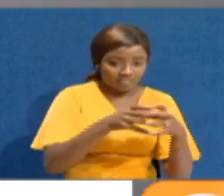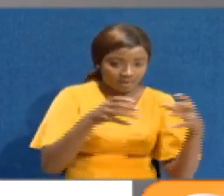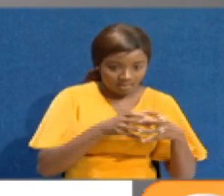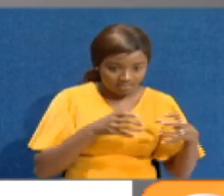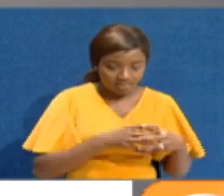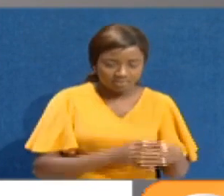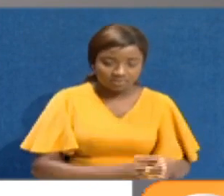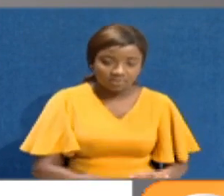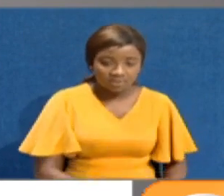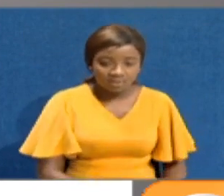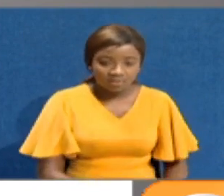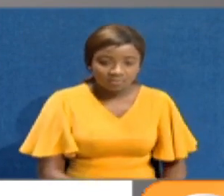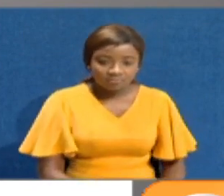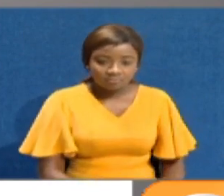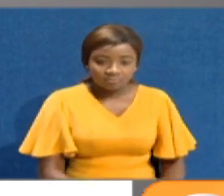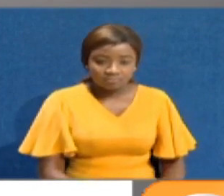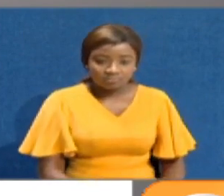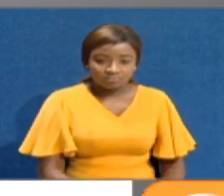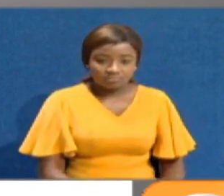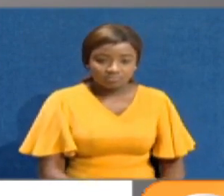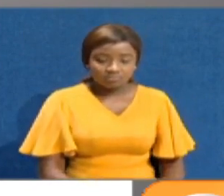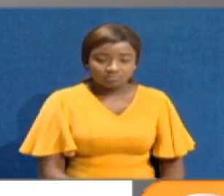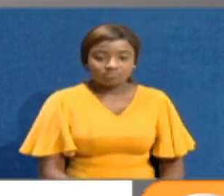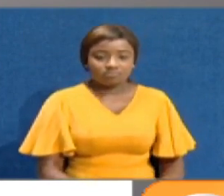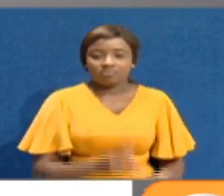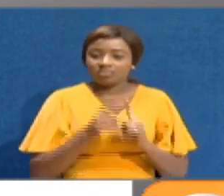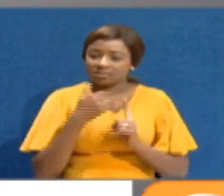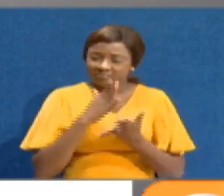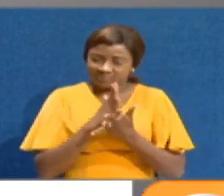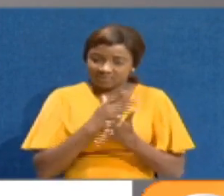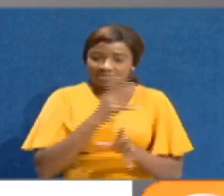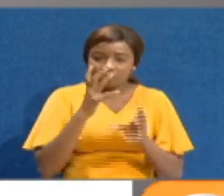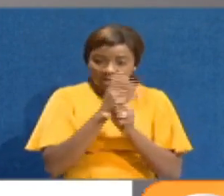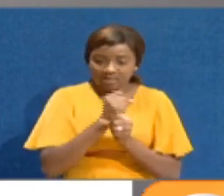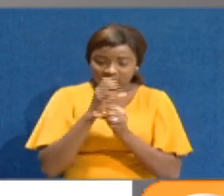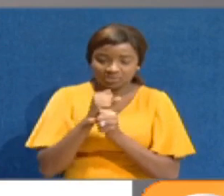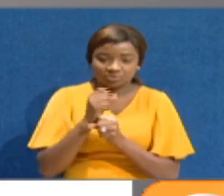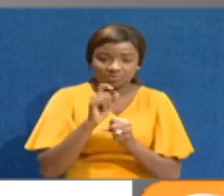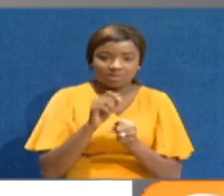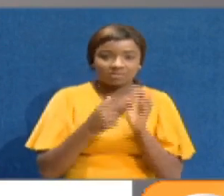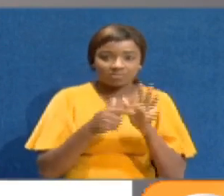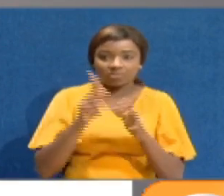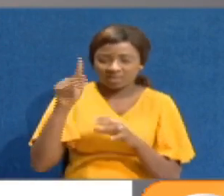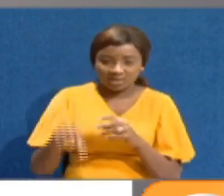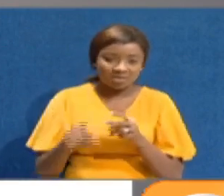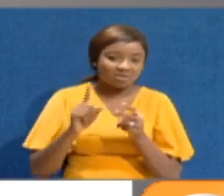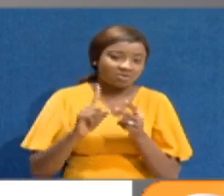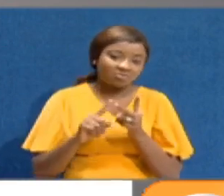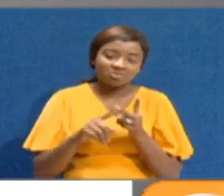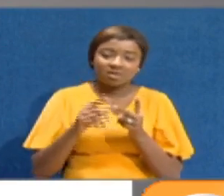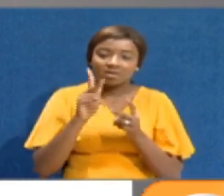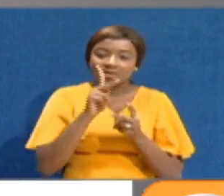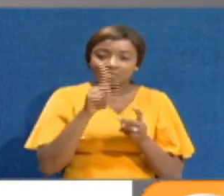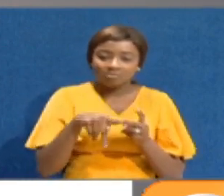state-owned enterprises. And there is a need to ask, there are certain corporations that have been bailed out year on year, Kenya Airways,